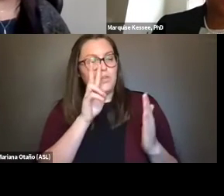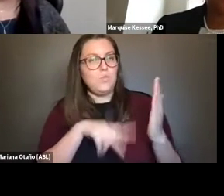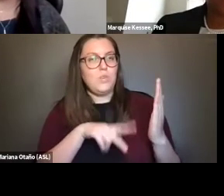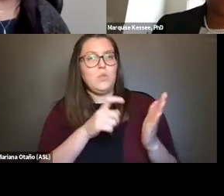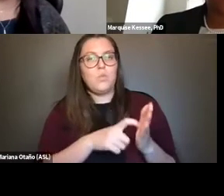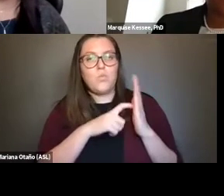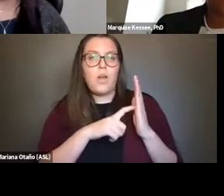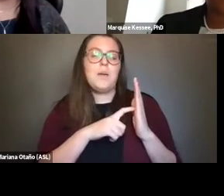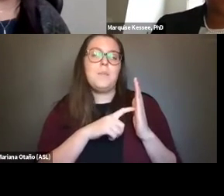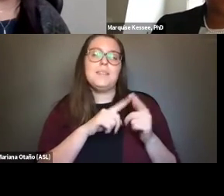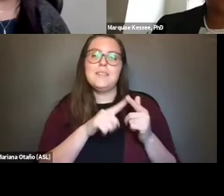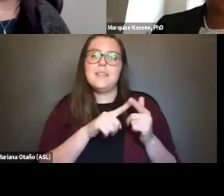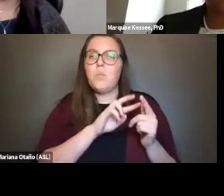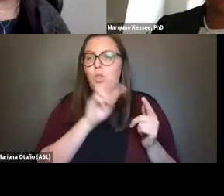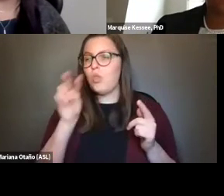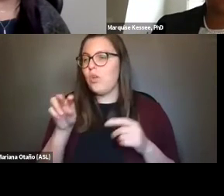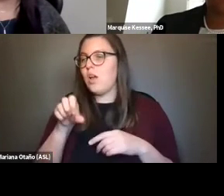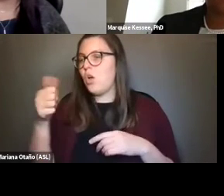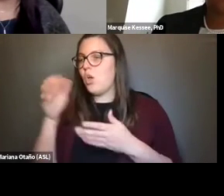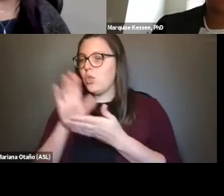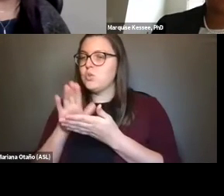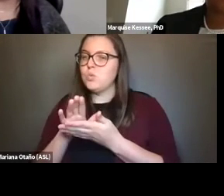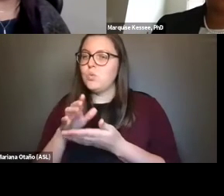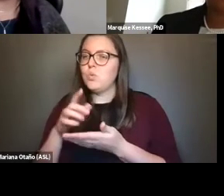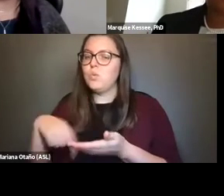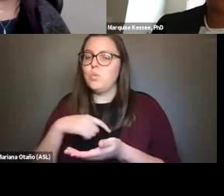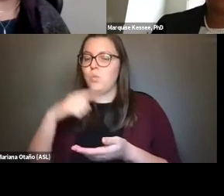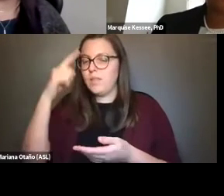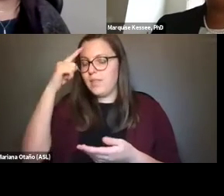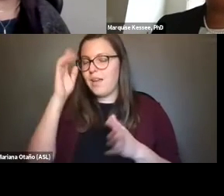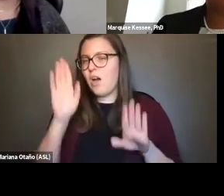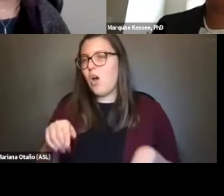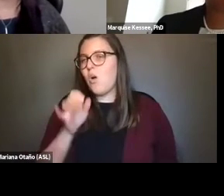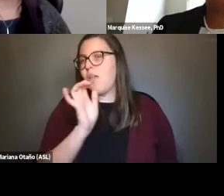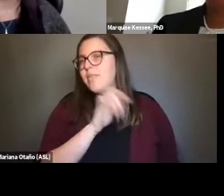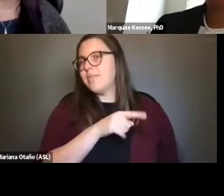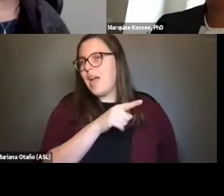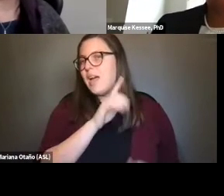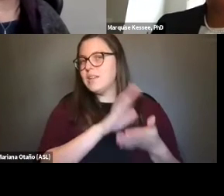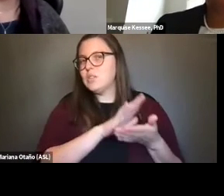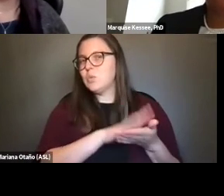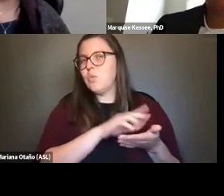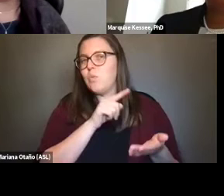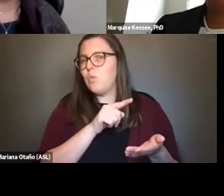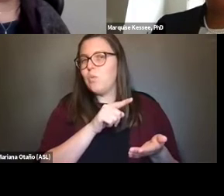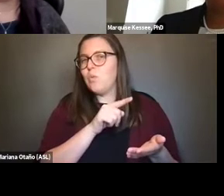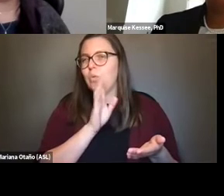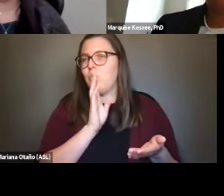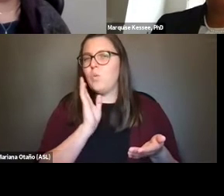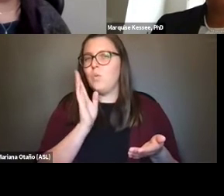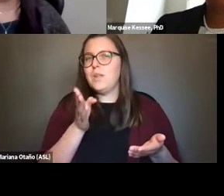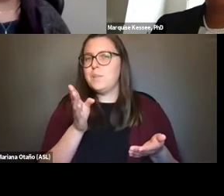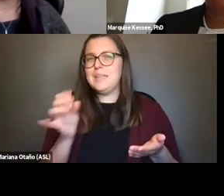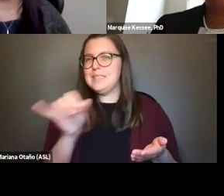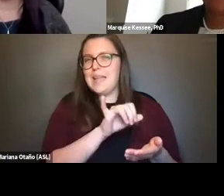And then we go to another school and we think, oh, well, this school, for some reason, we think this school is going to be like this other school,